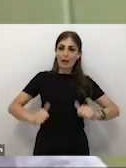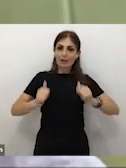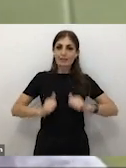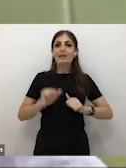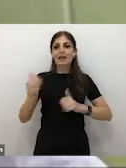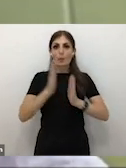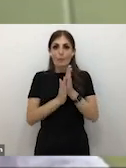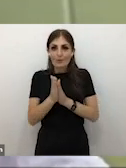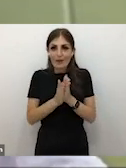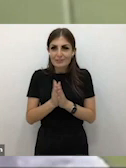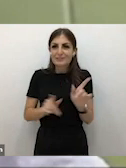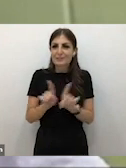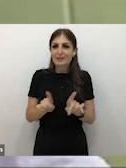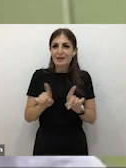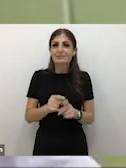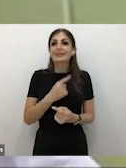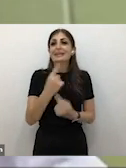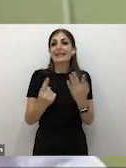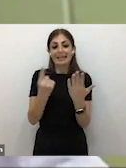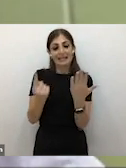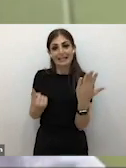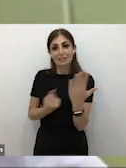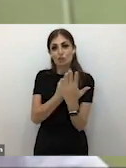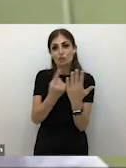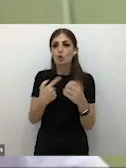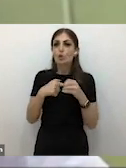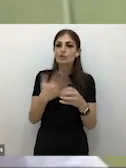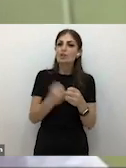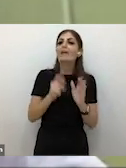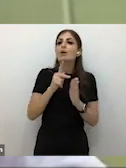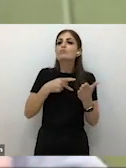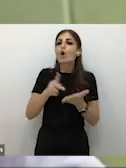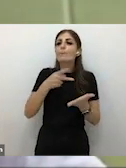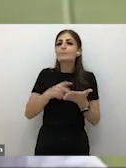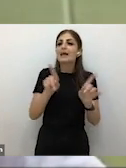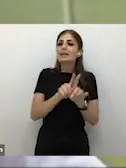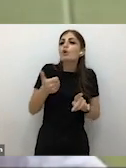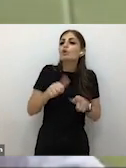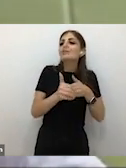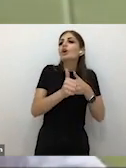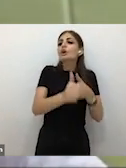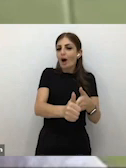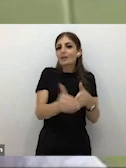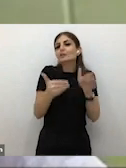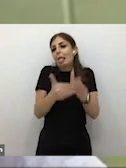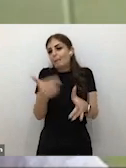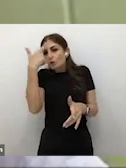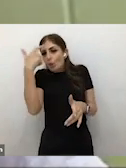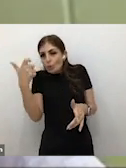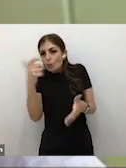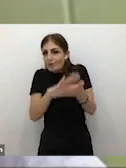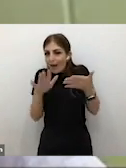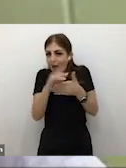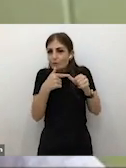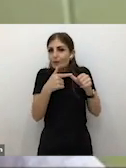your motivations. Each question has some prompts underneath it, some useful guidance to give you some clues about how you can